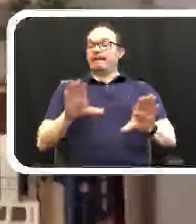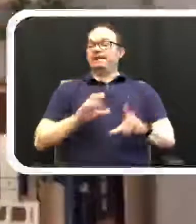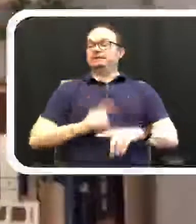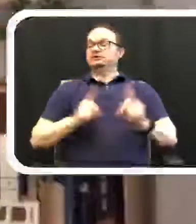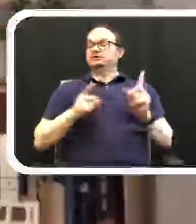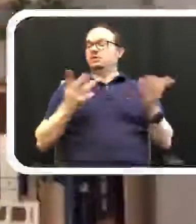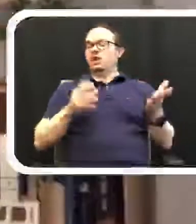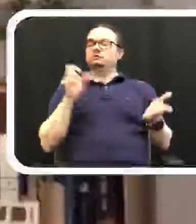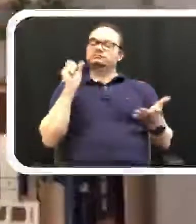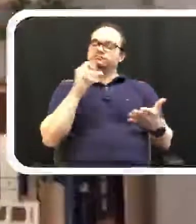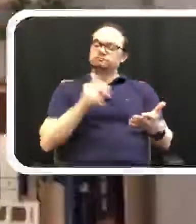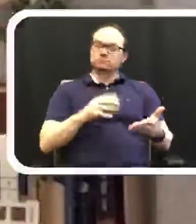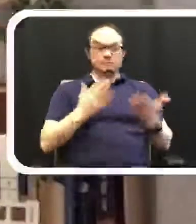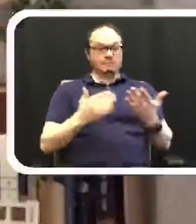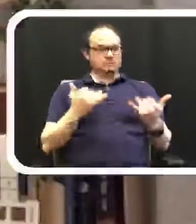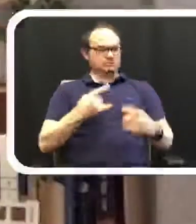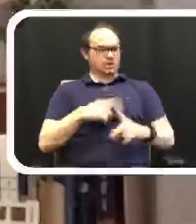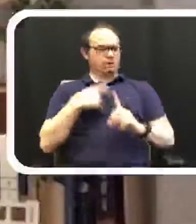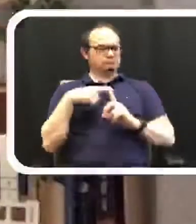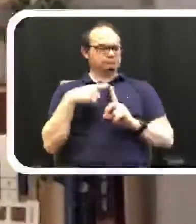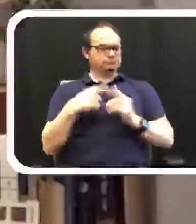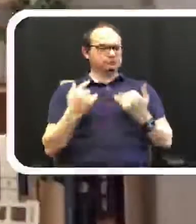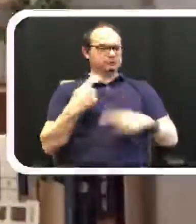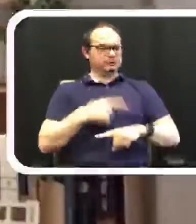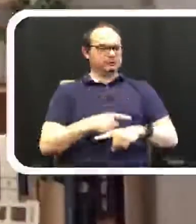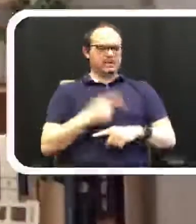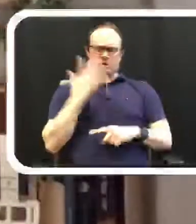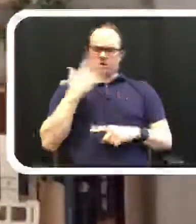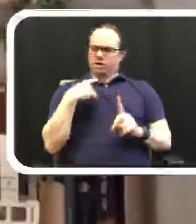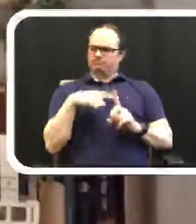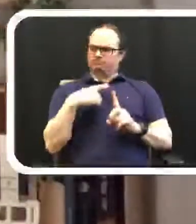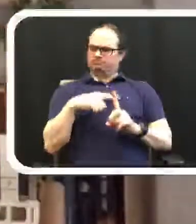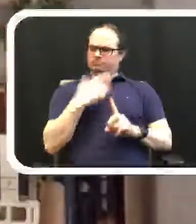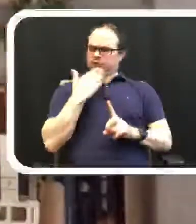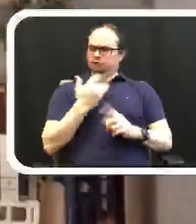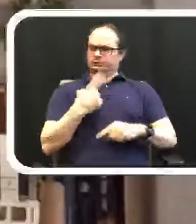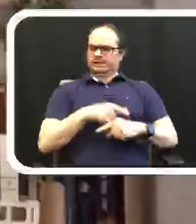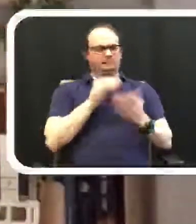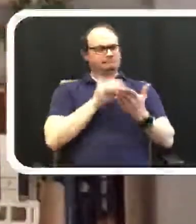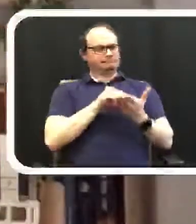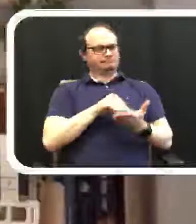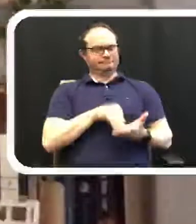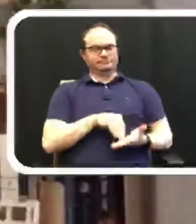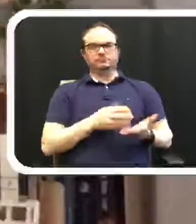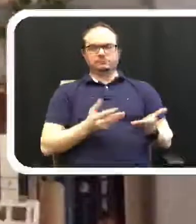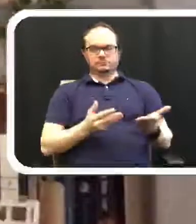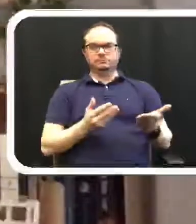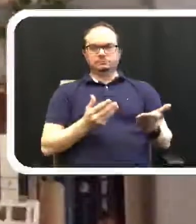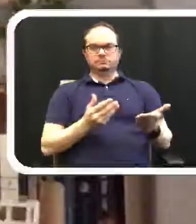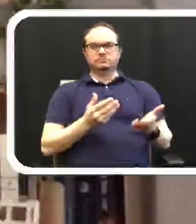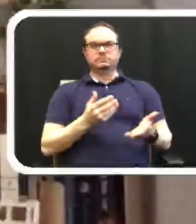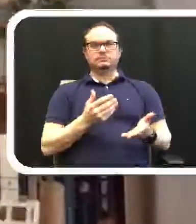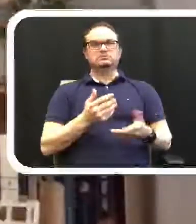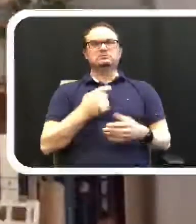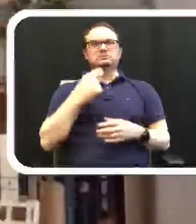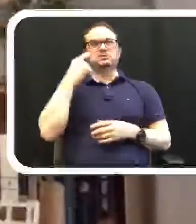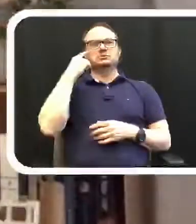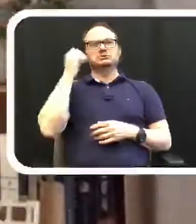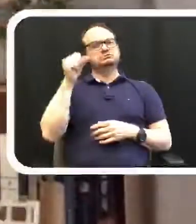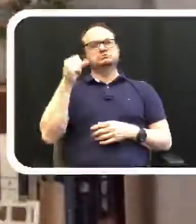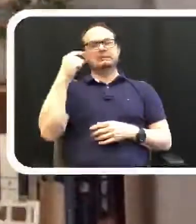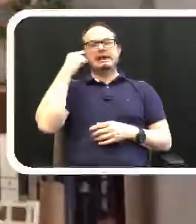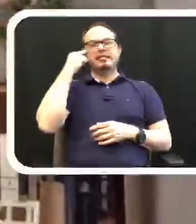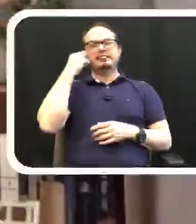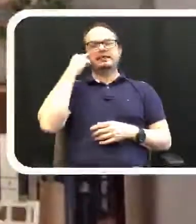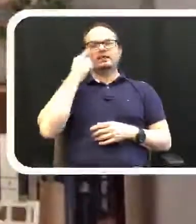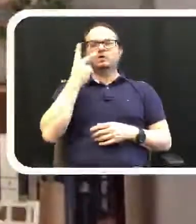maybe today was a really good day, and this is why I think that was. So yeah, I mean, I think